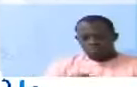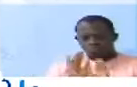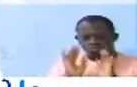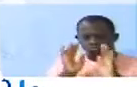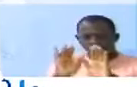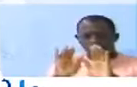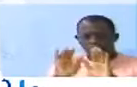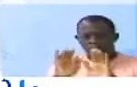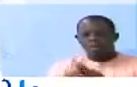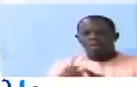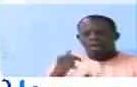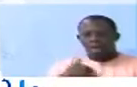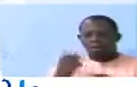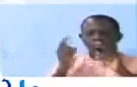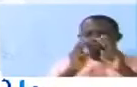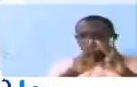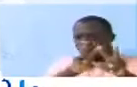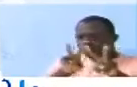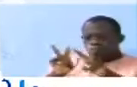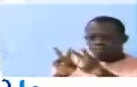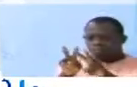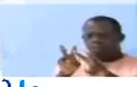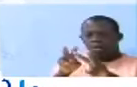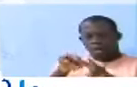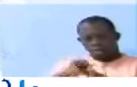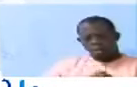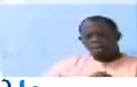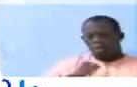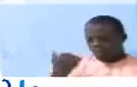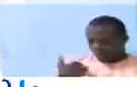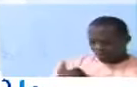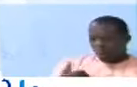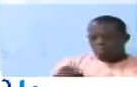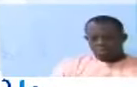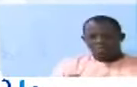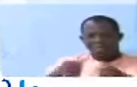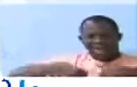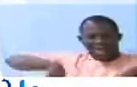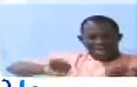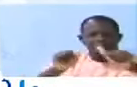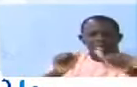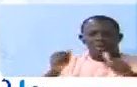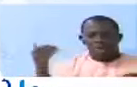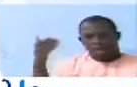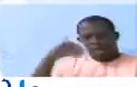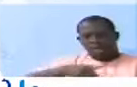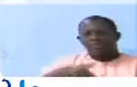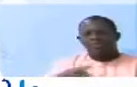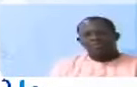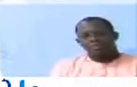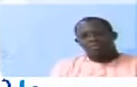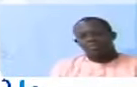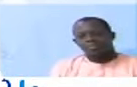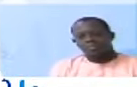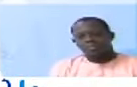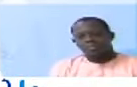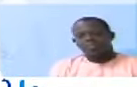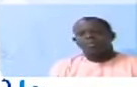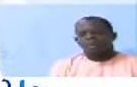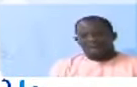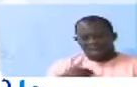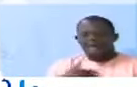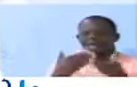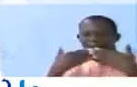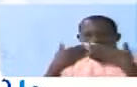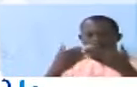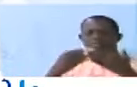stopped, then I saw a lot of his people came around. Nko buna kebe ko ha ngaminje masute. I